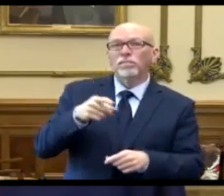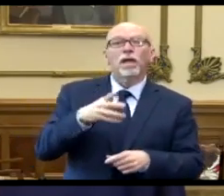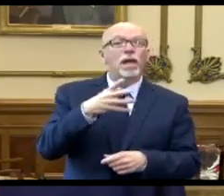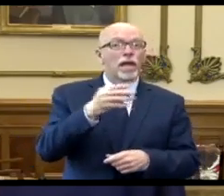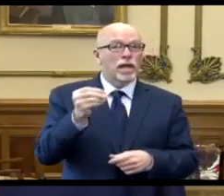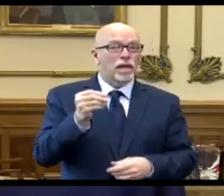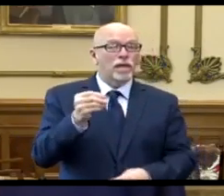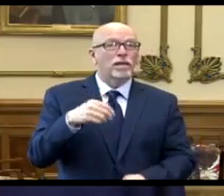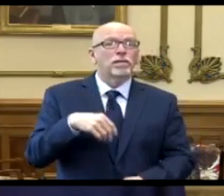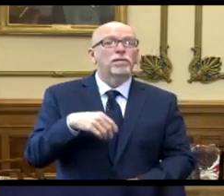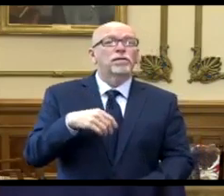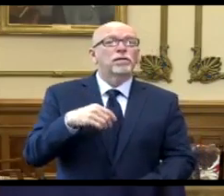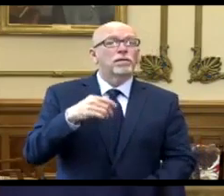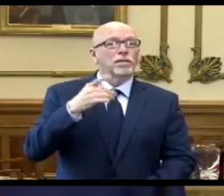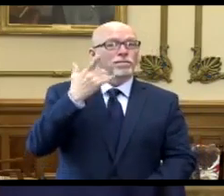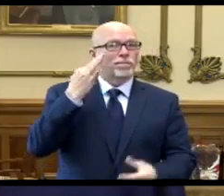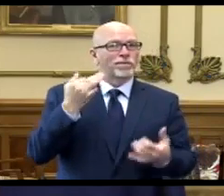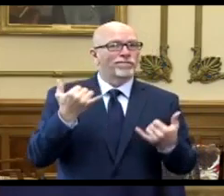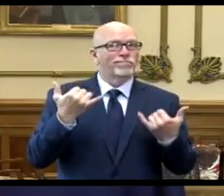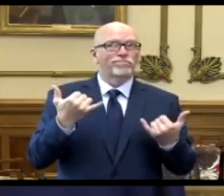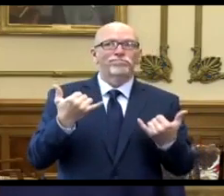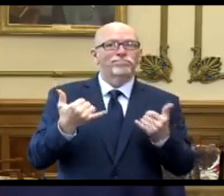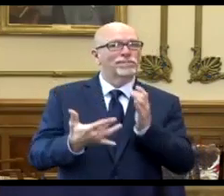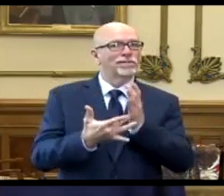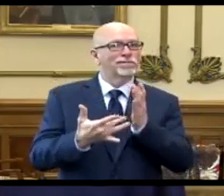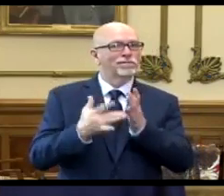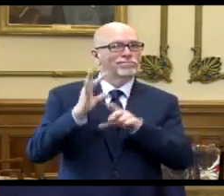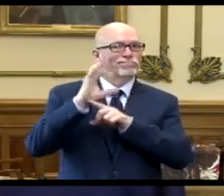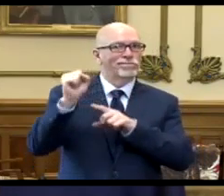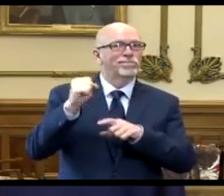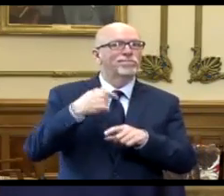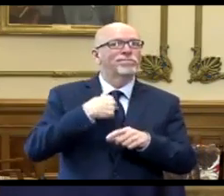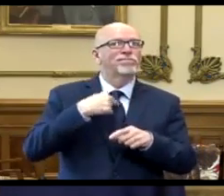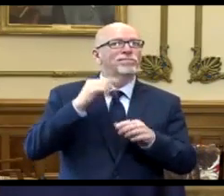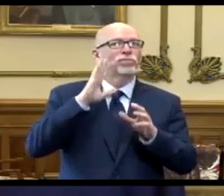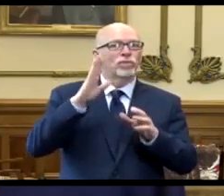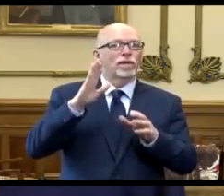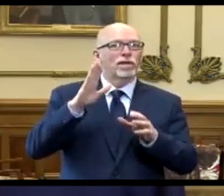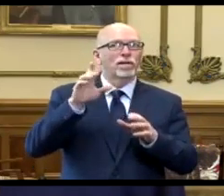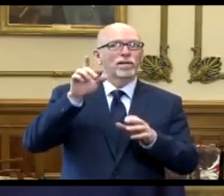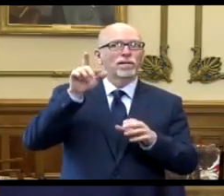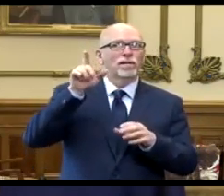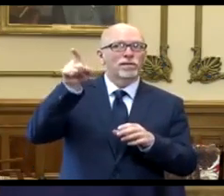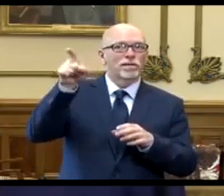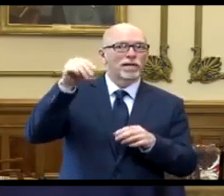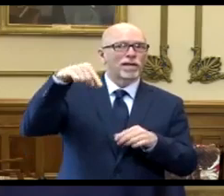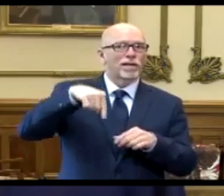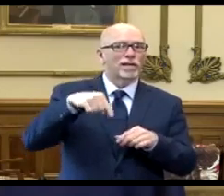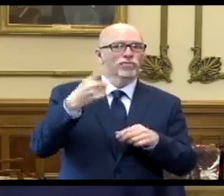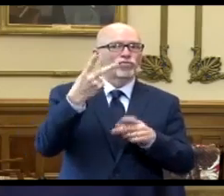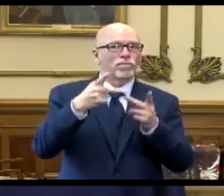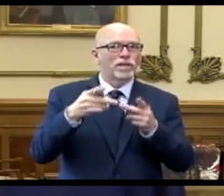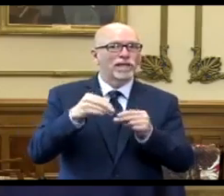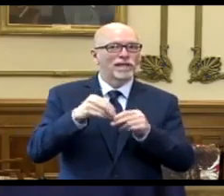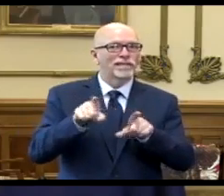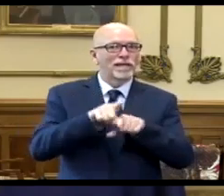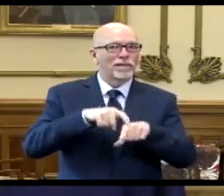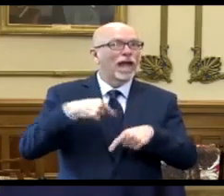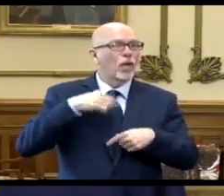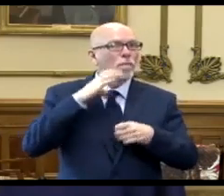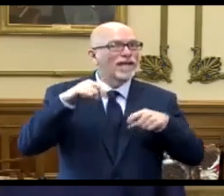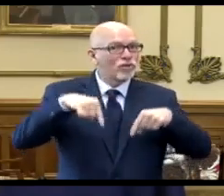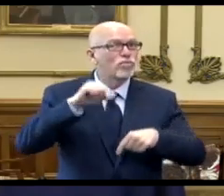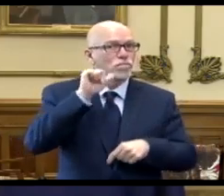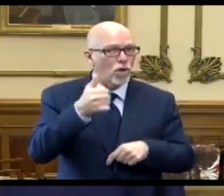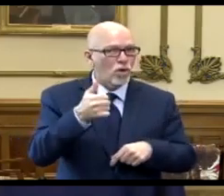due to the modern marvels of technology, I'll be able to be in two places almost at the same time. And so I will be here